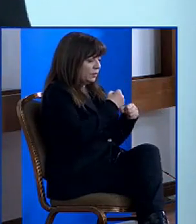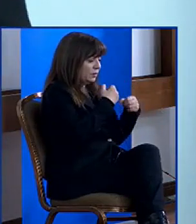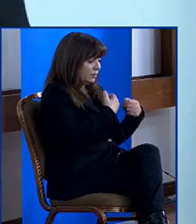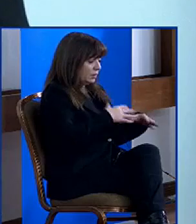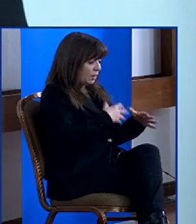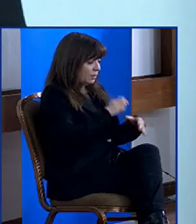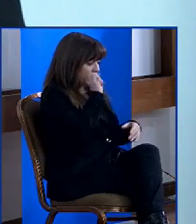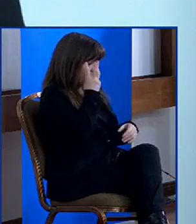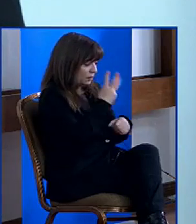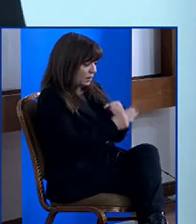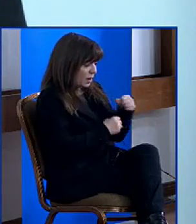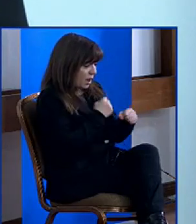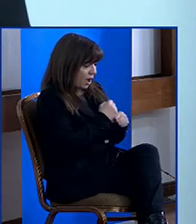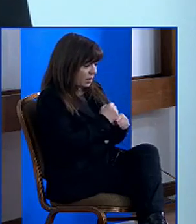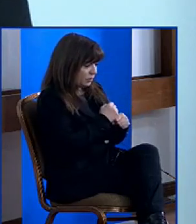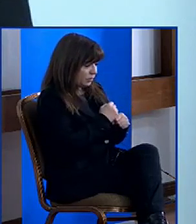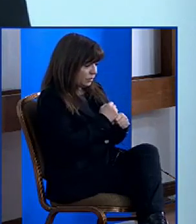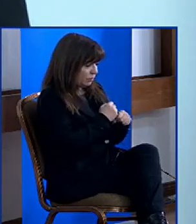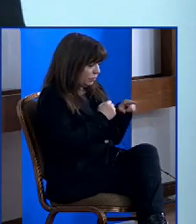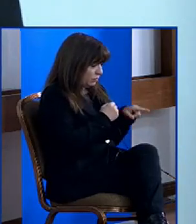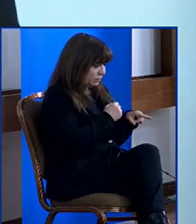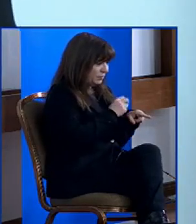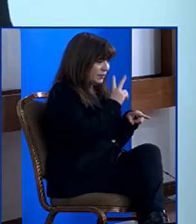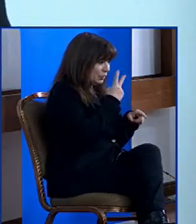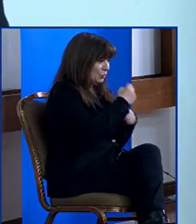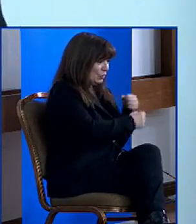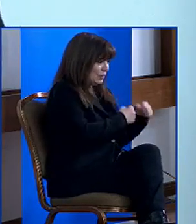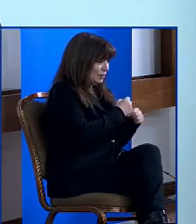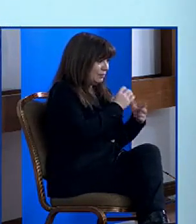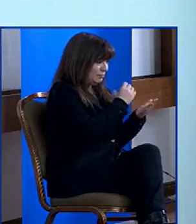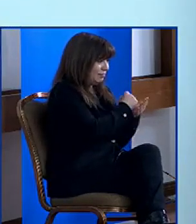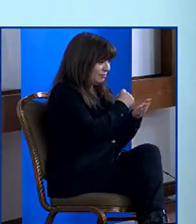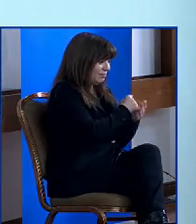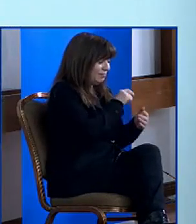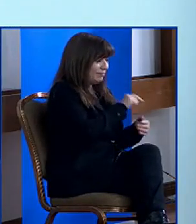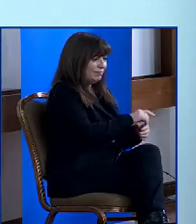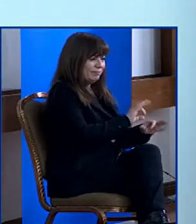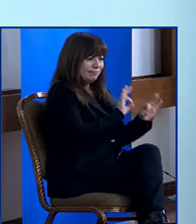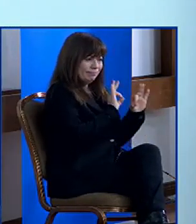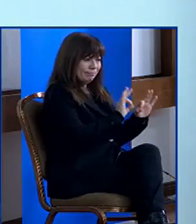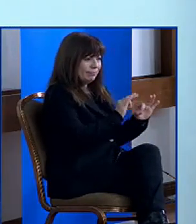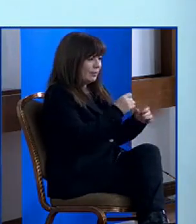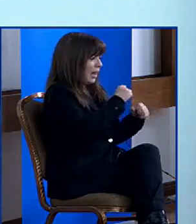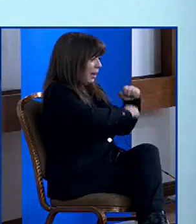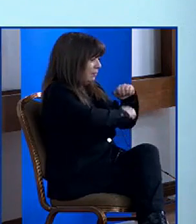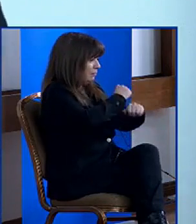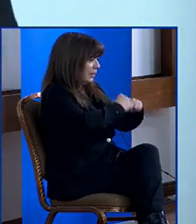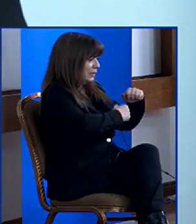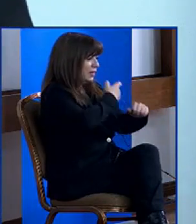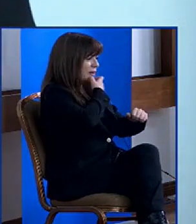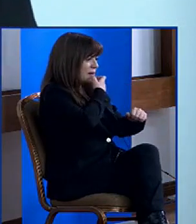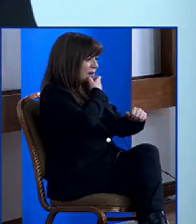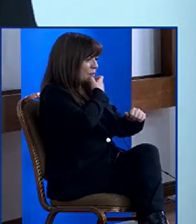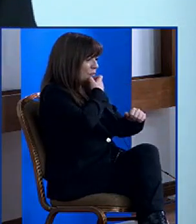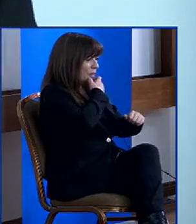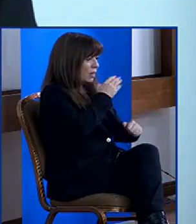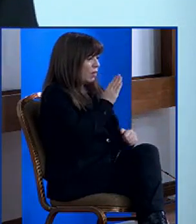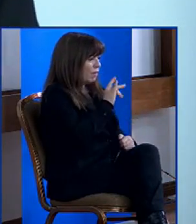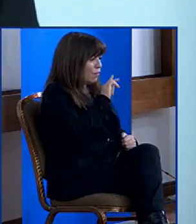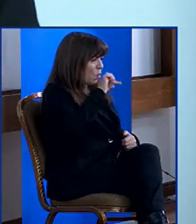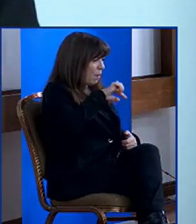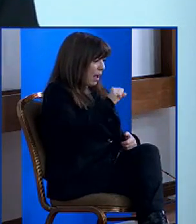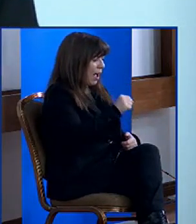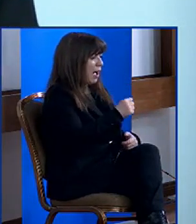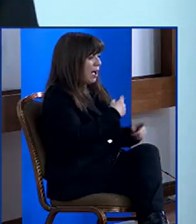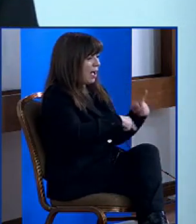also shows how kind of a UK company like Bupa, a brilliant university here in Católica,